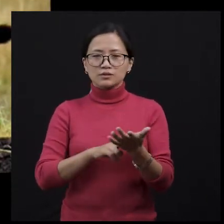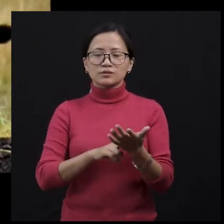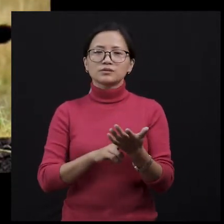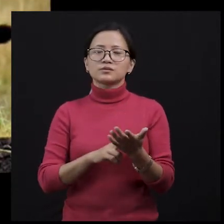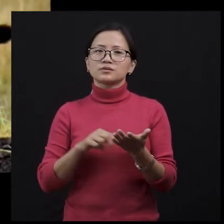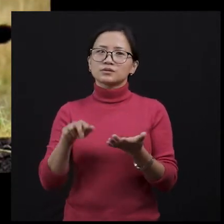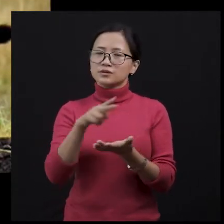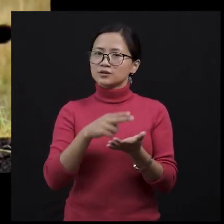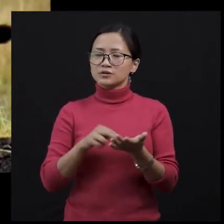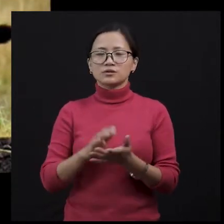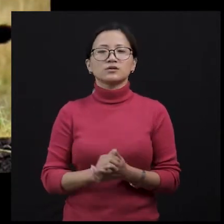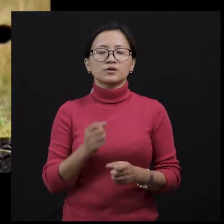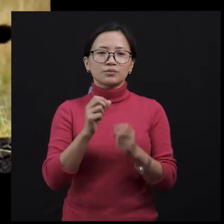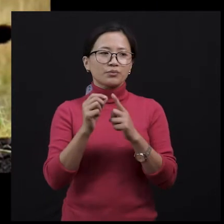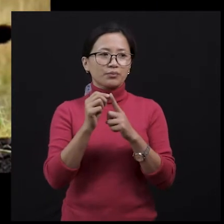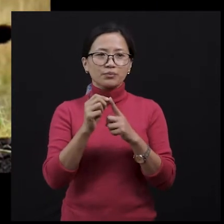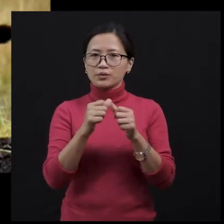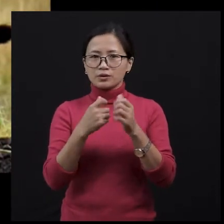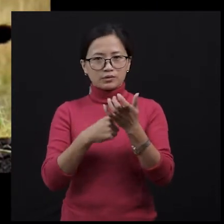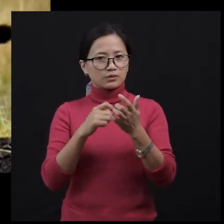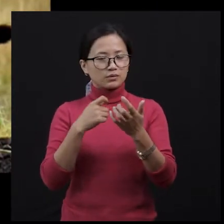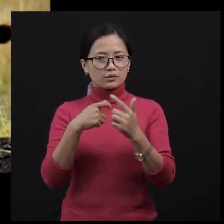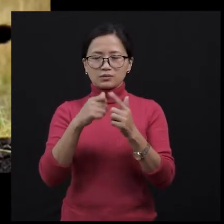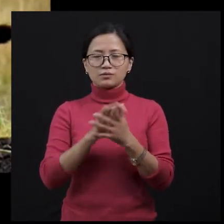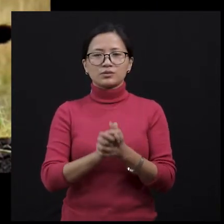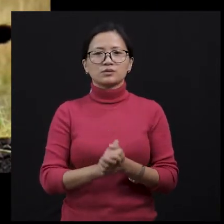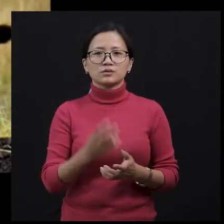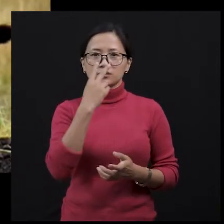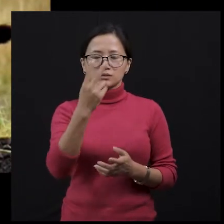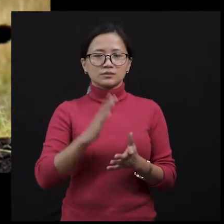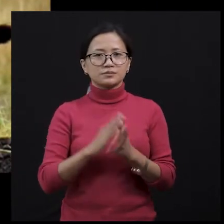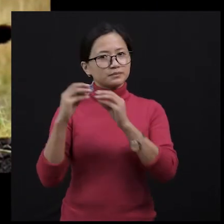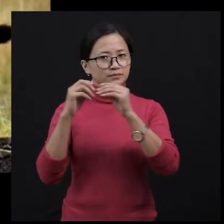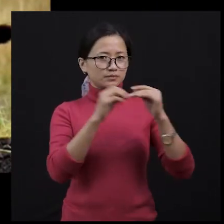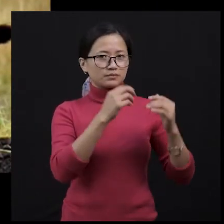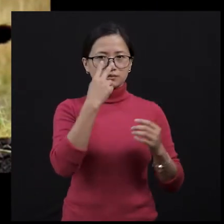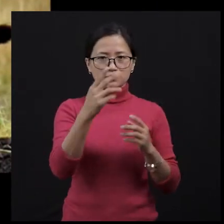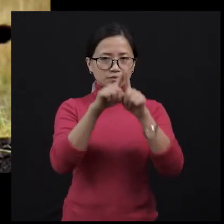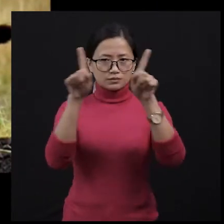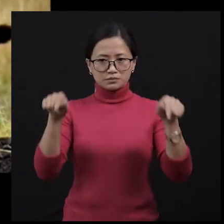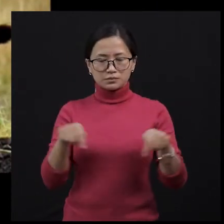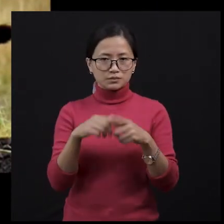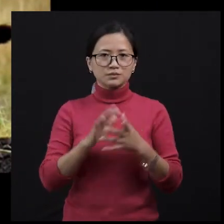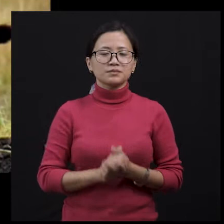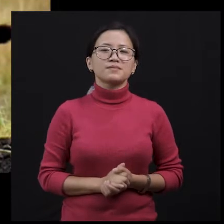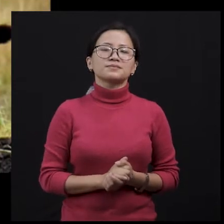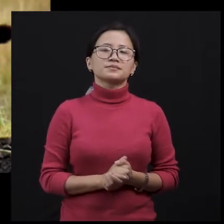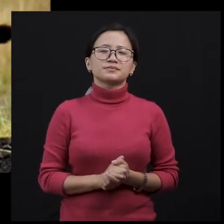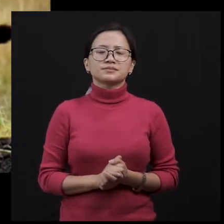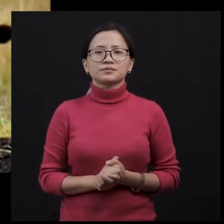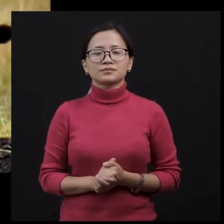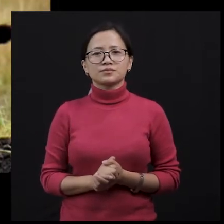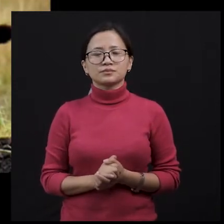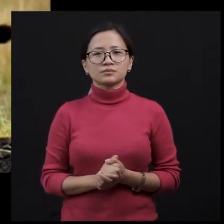Park, GIR. Now you can see here, right? So do you know, students, this Gir National